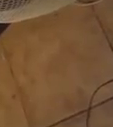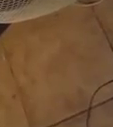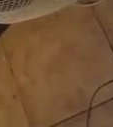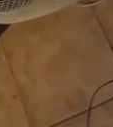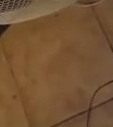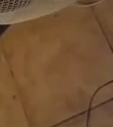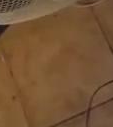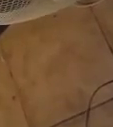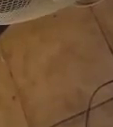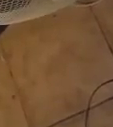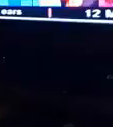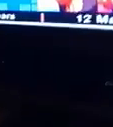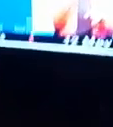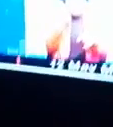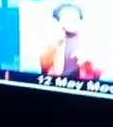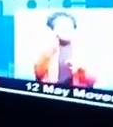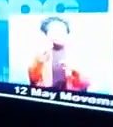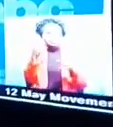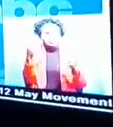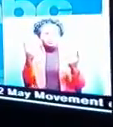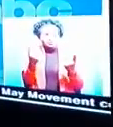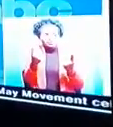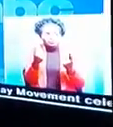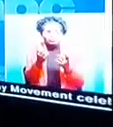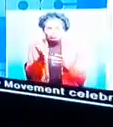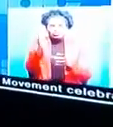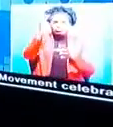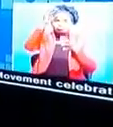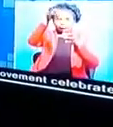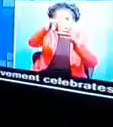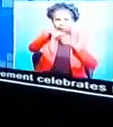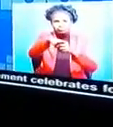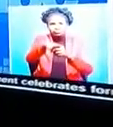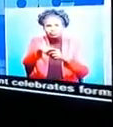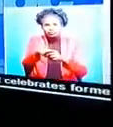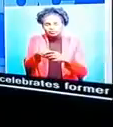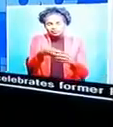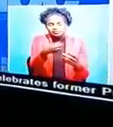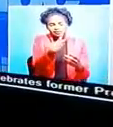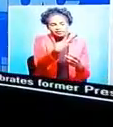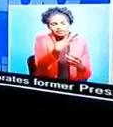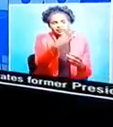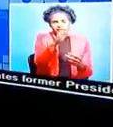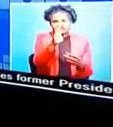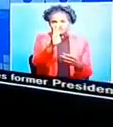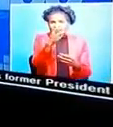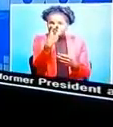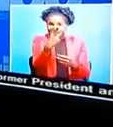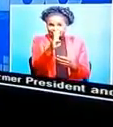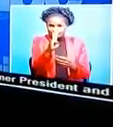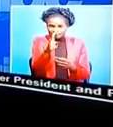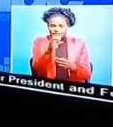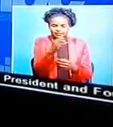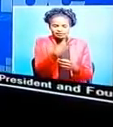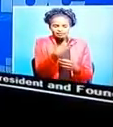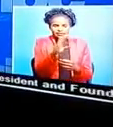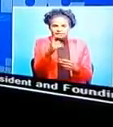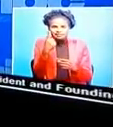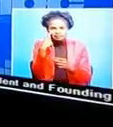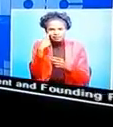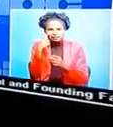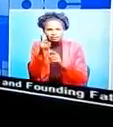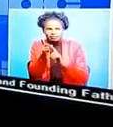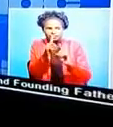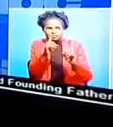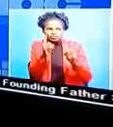keep coming. Little chip in there. Between Afrocat Netball Club's 3B and 3C teams fighting for top spot. Let's take a look at